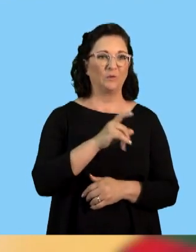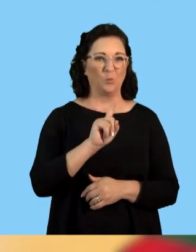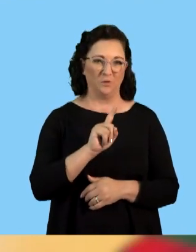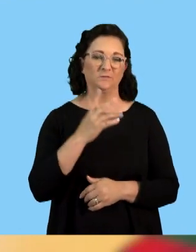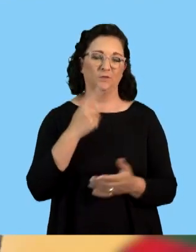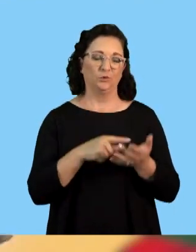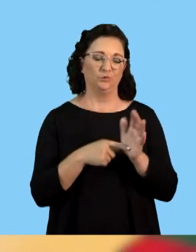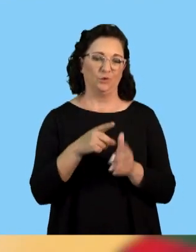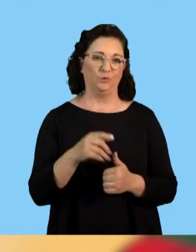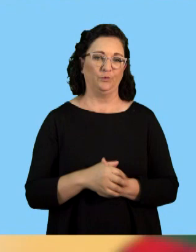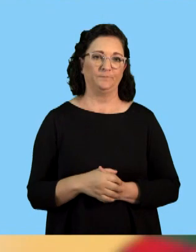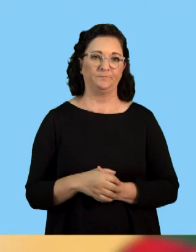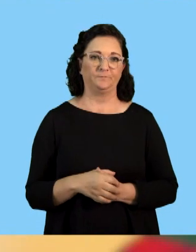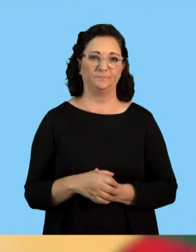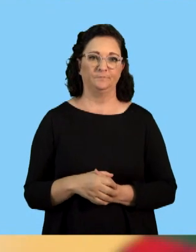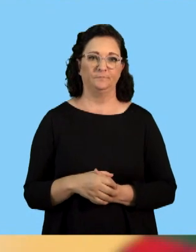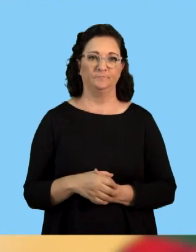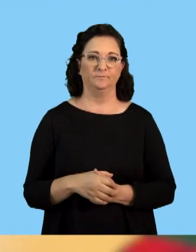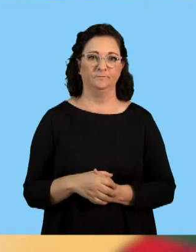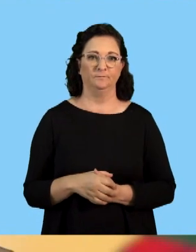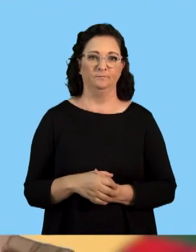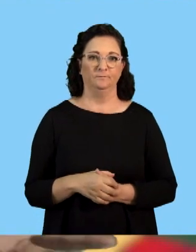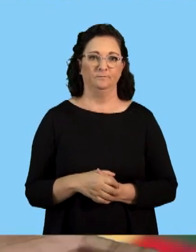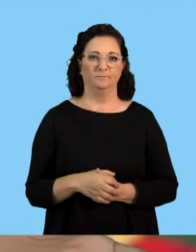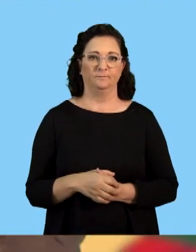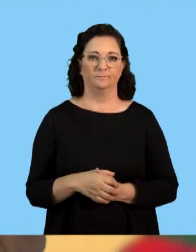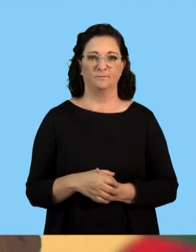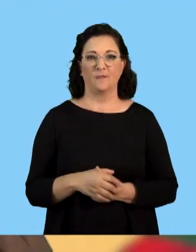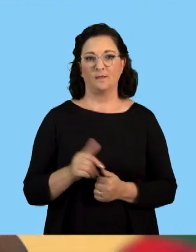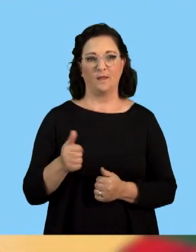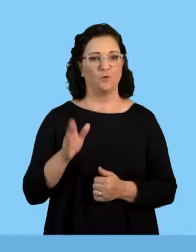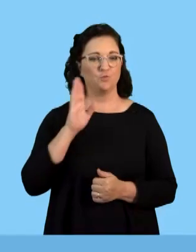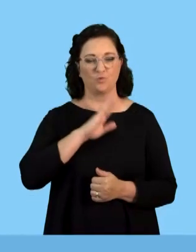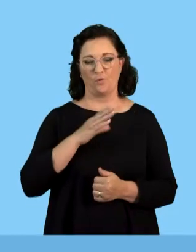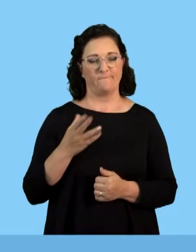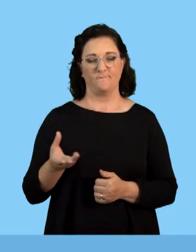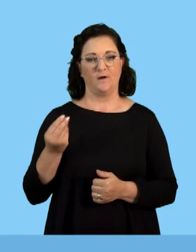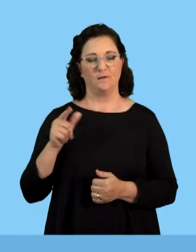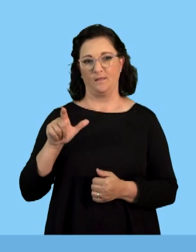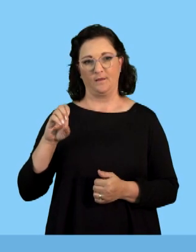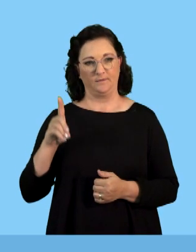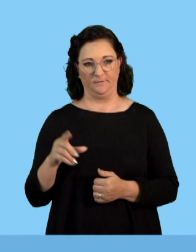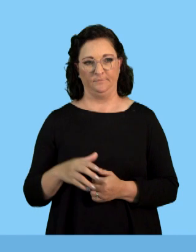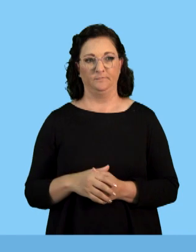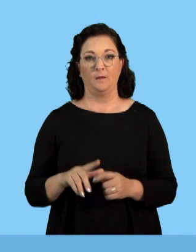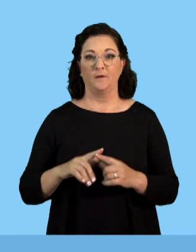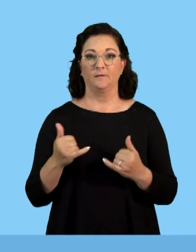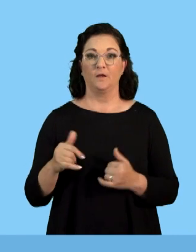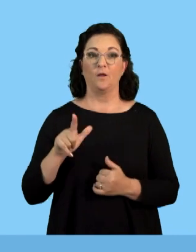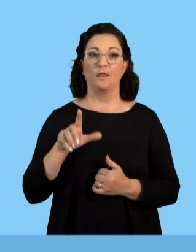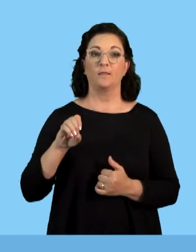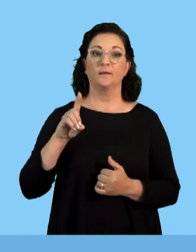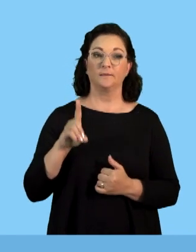in an incandescent light bulb, or also what we do not find in a LED light. So these LEDs